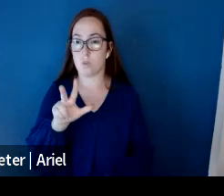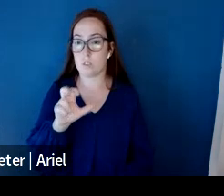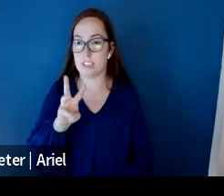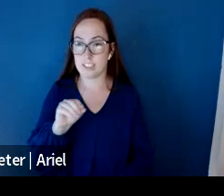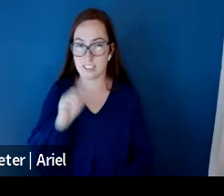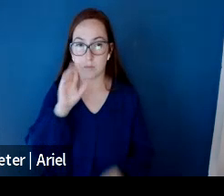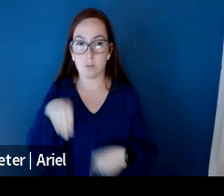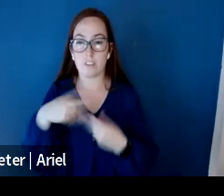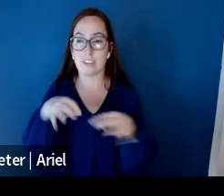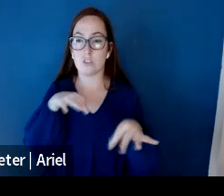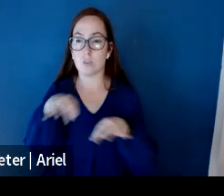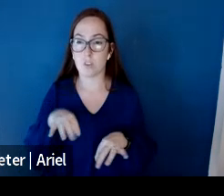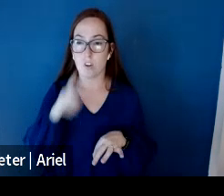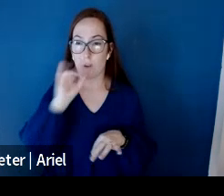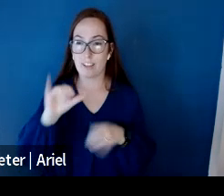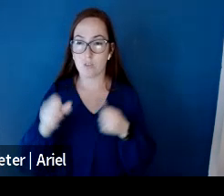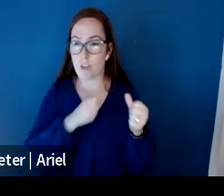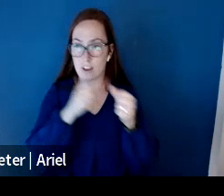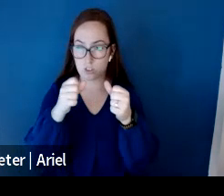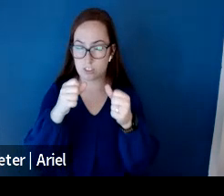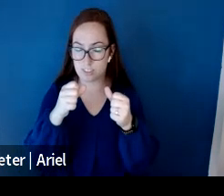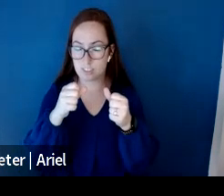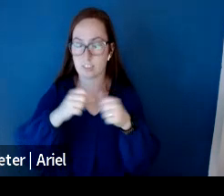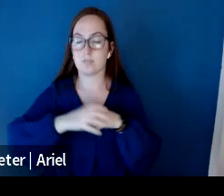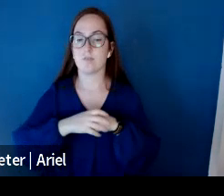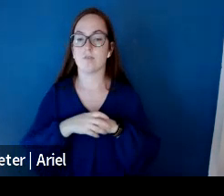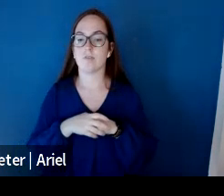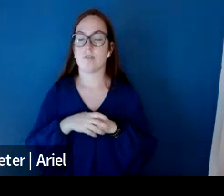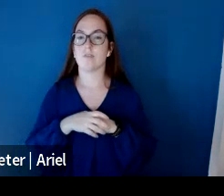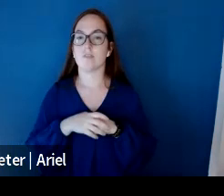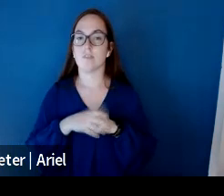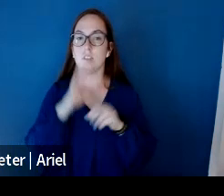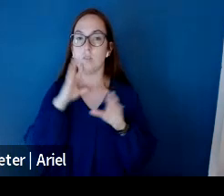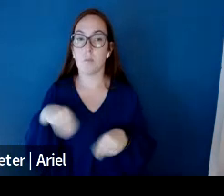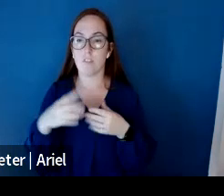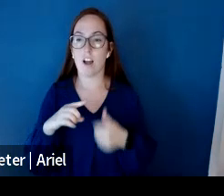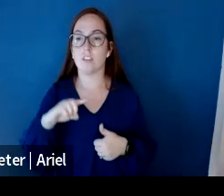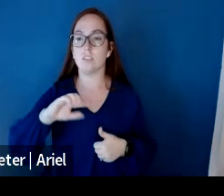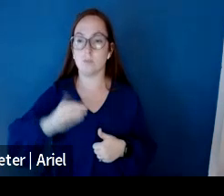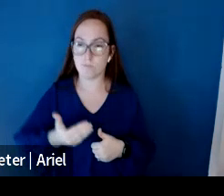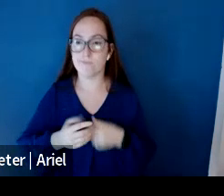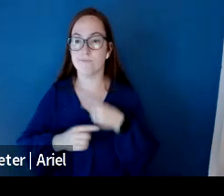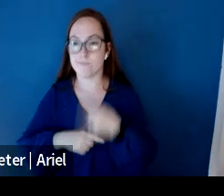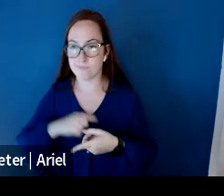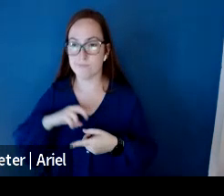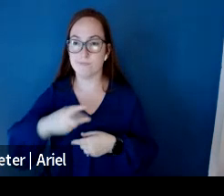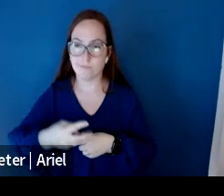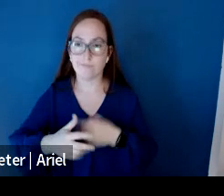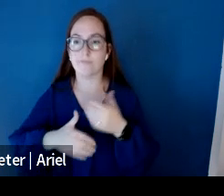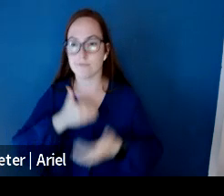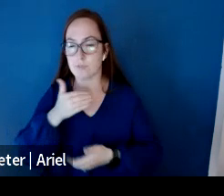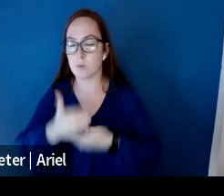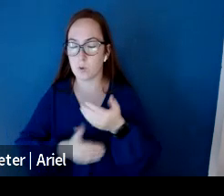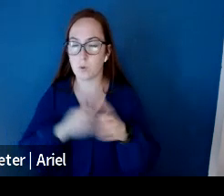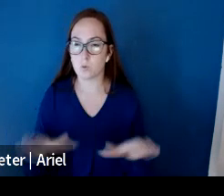the training, of the strategy. It provides a step-by-step implementation process for the